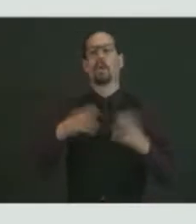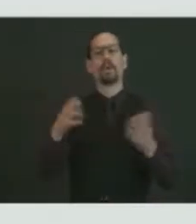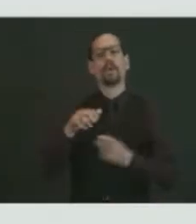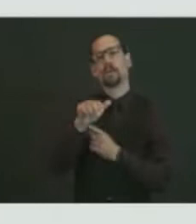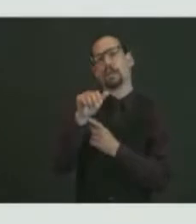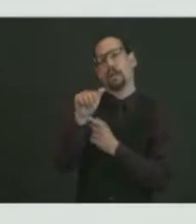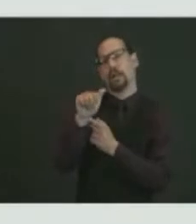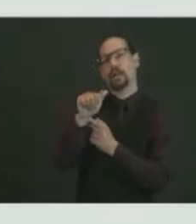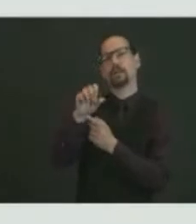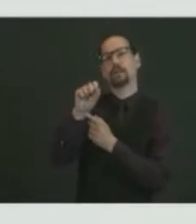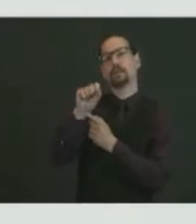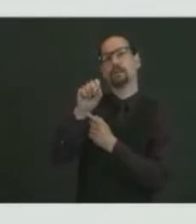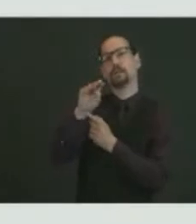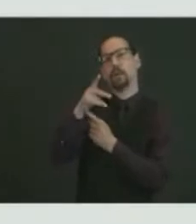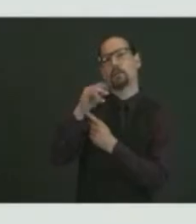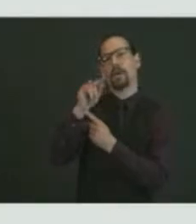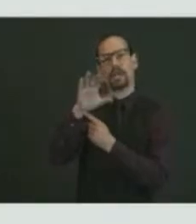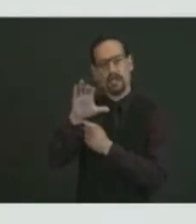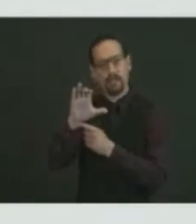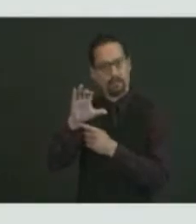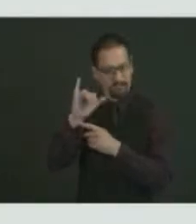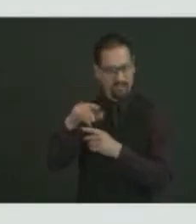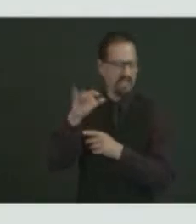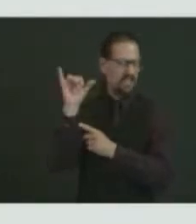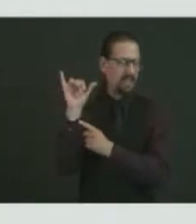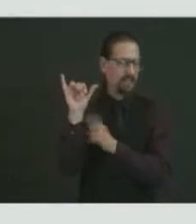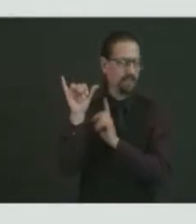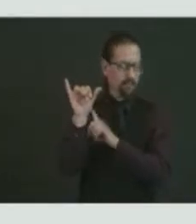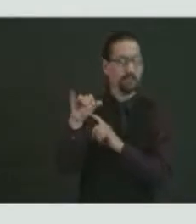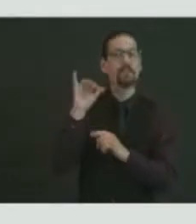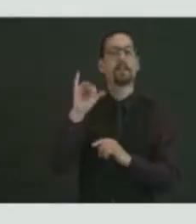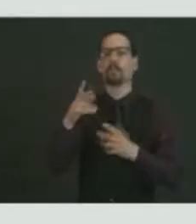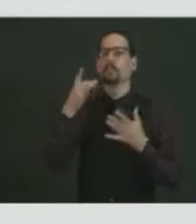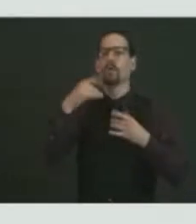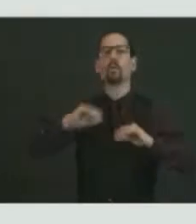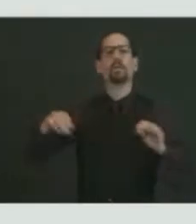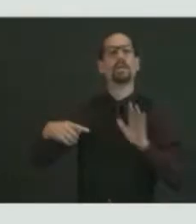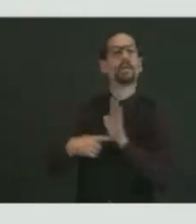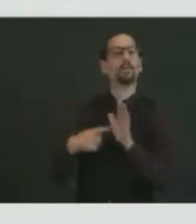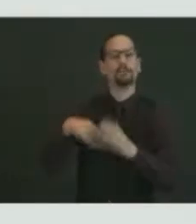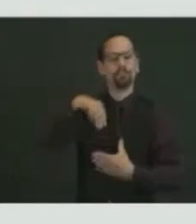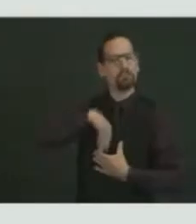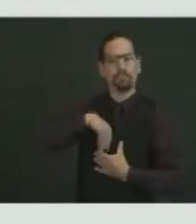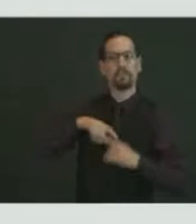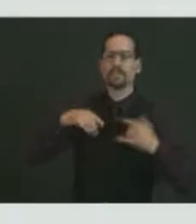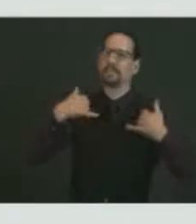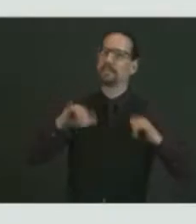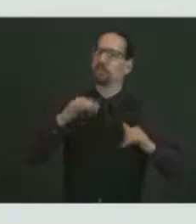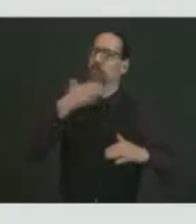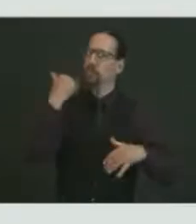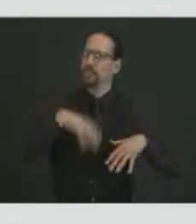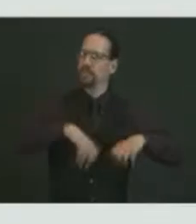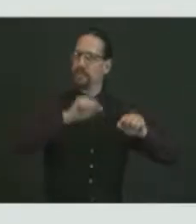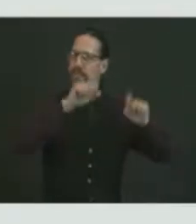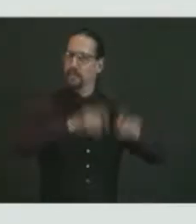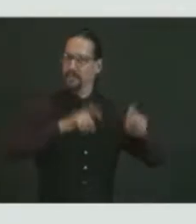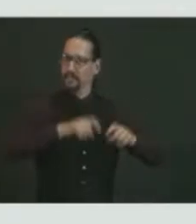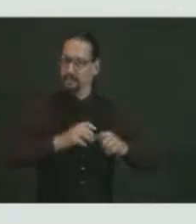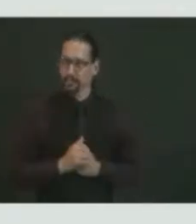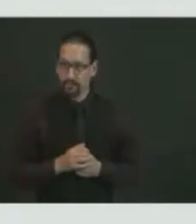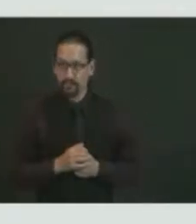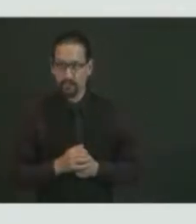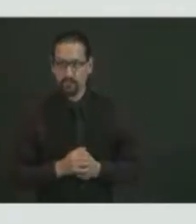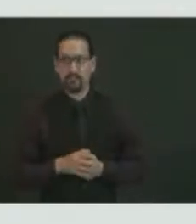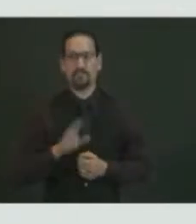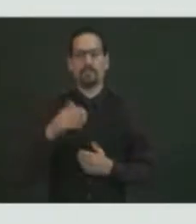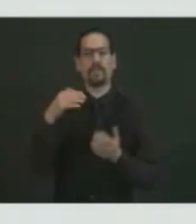We're also opening the asymptomatic free testing option to education workers, starting today